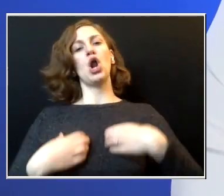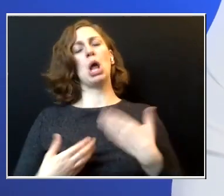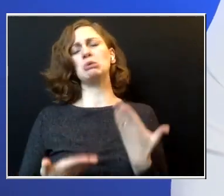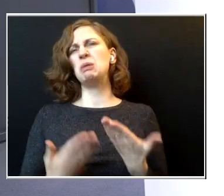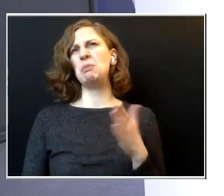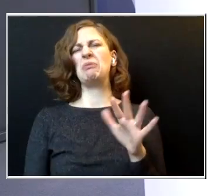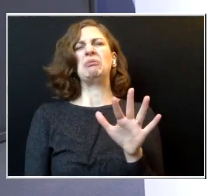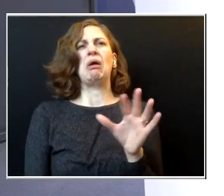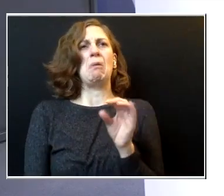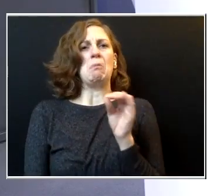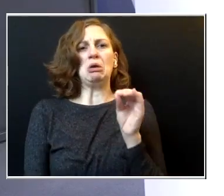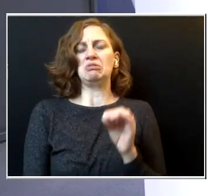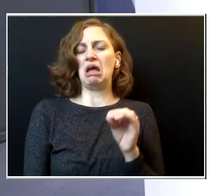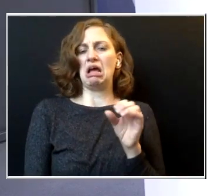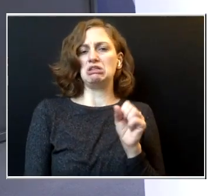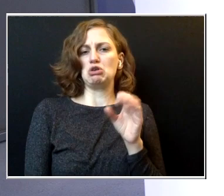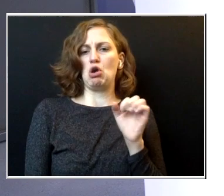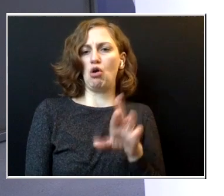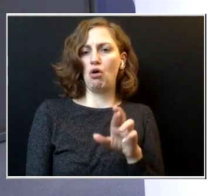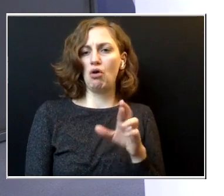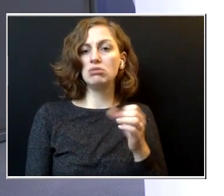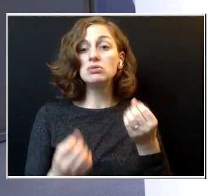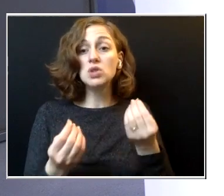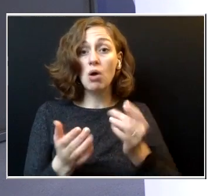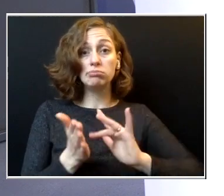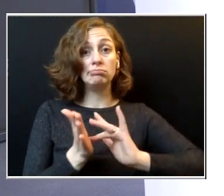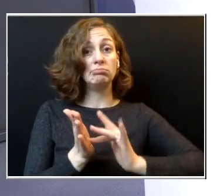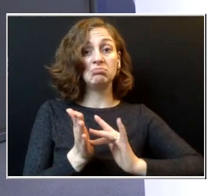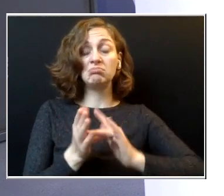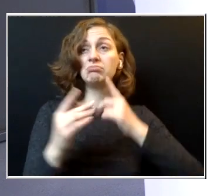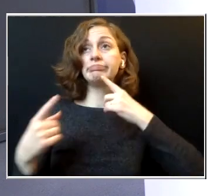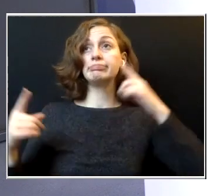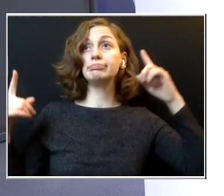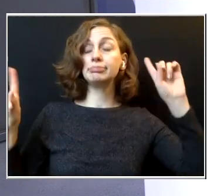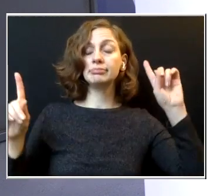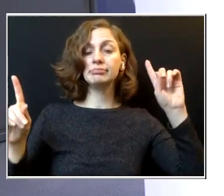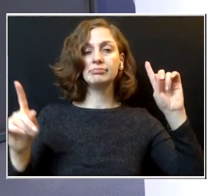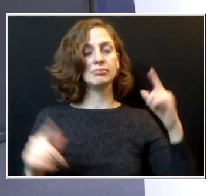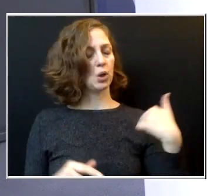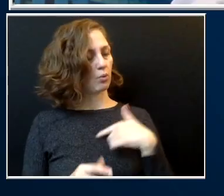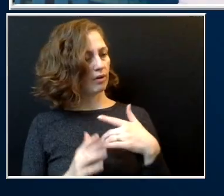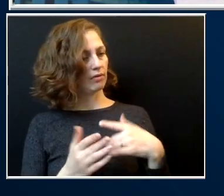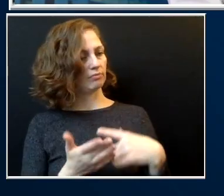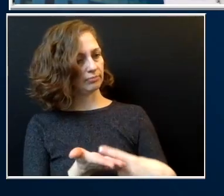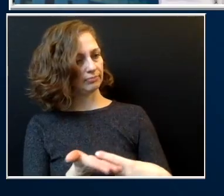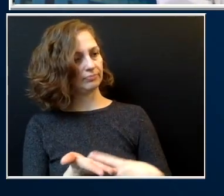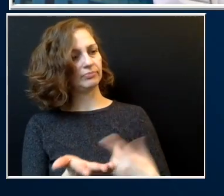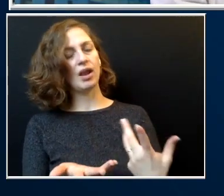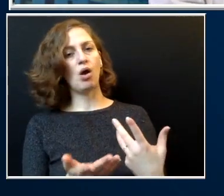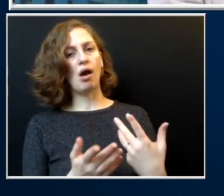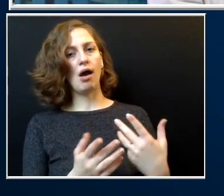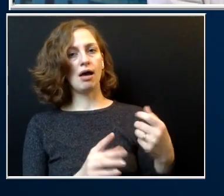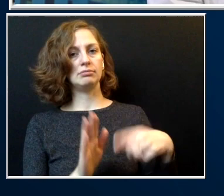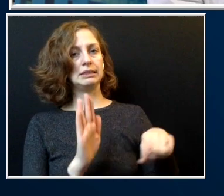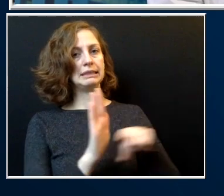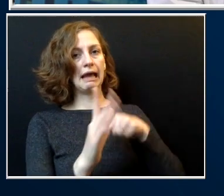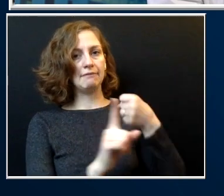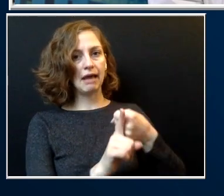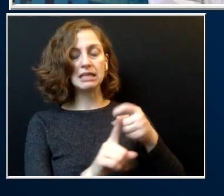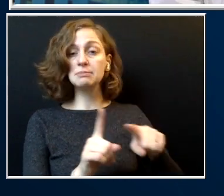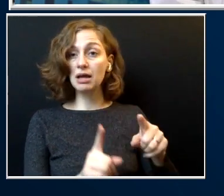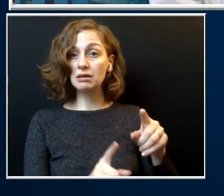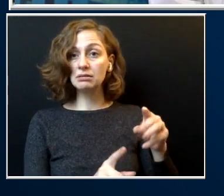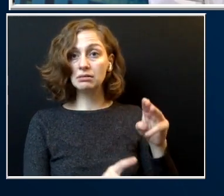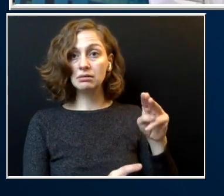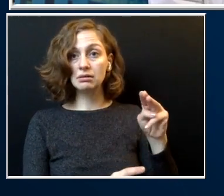doing great. And we've talked a little bit before about side effects from this, but Madonna, are you tolerating Yes, She's I actually really on